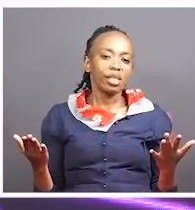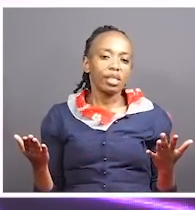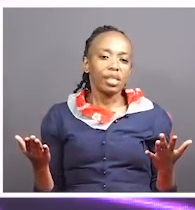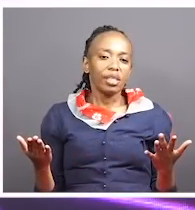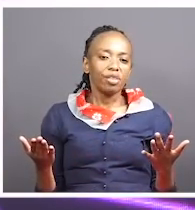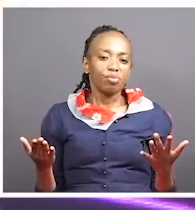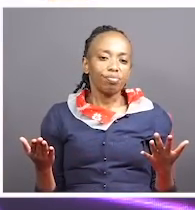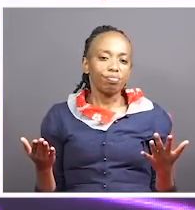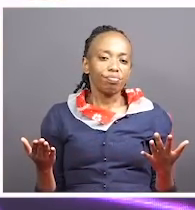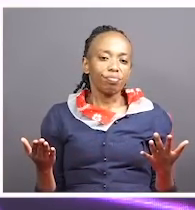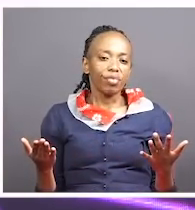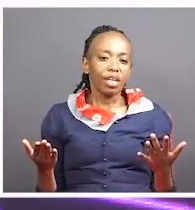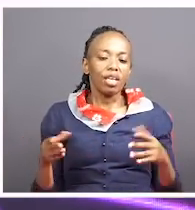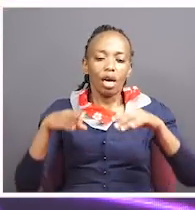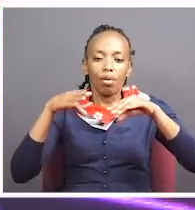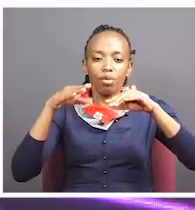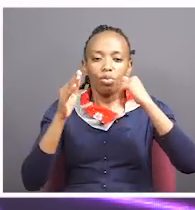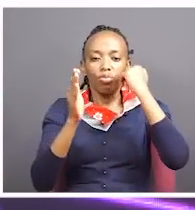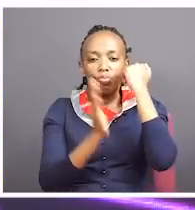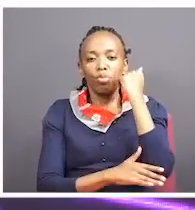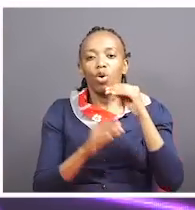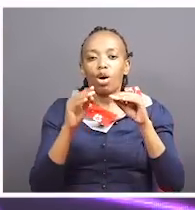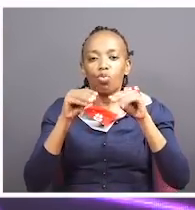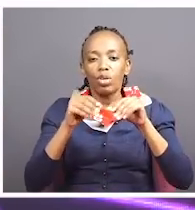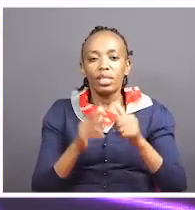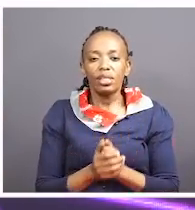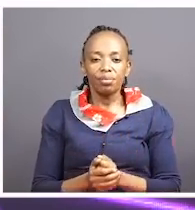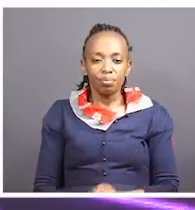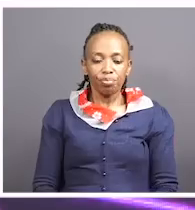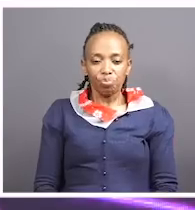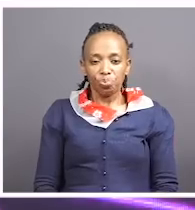such, you know, shoddily, in a shoddy way.